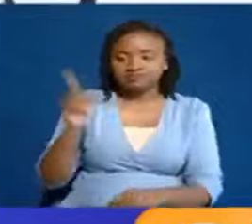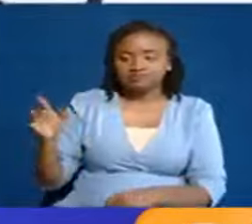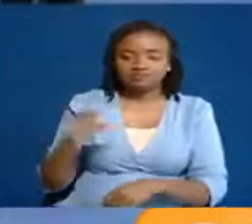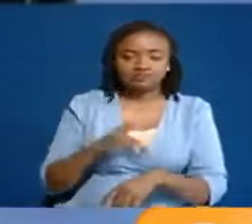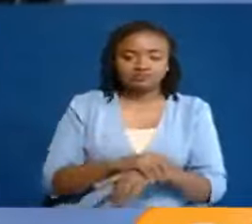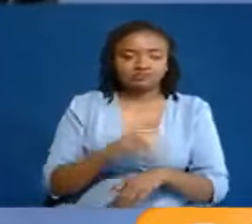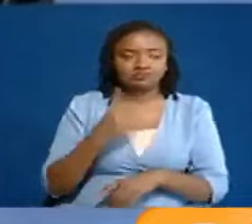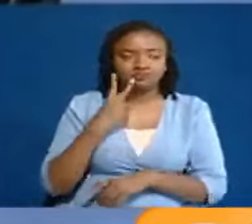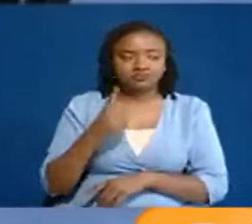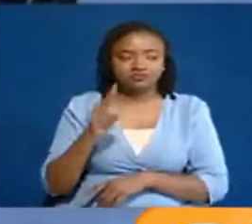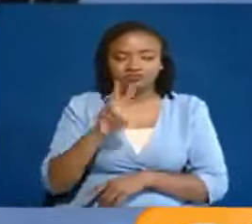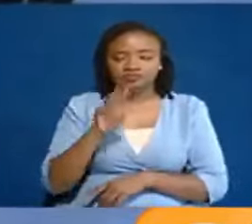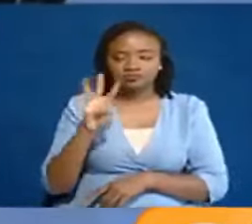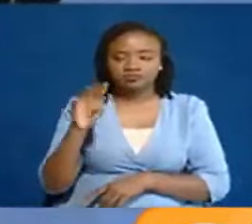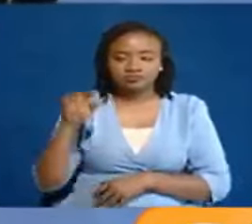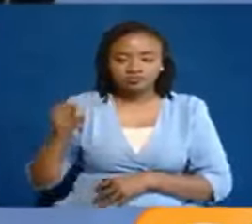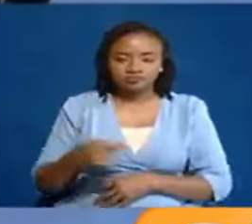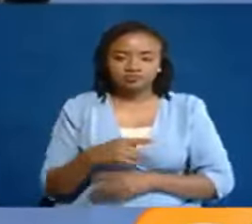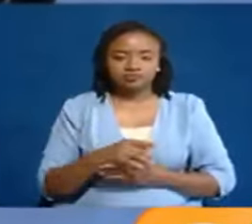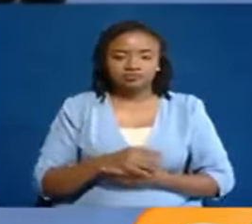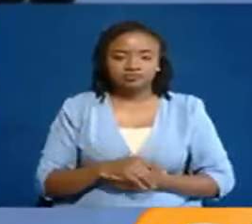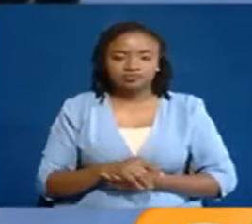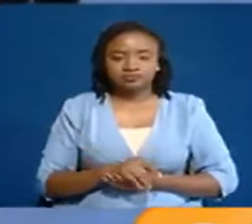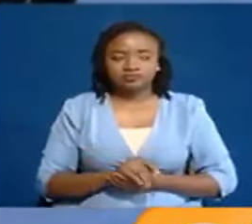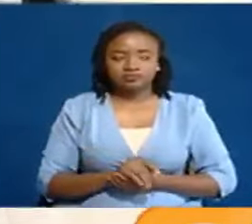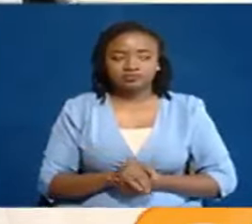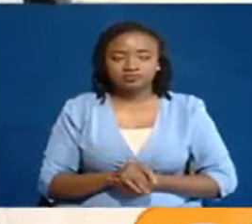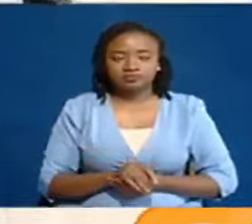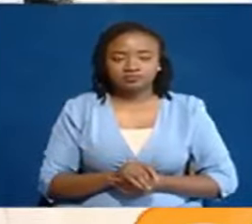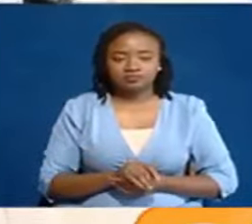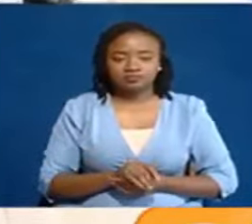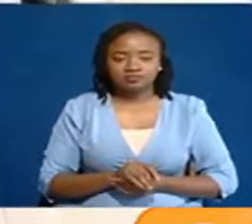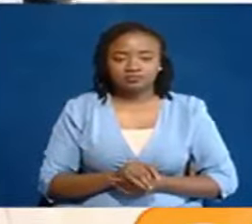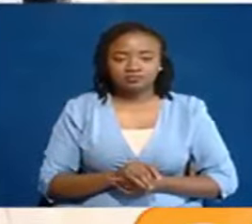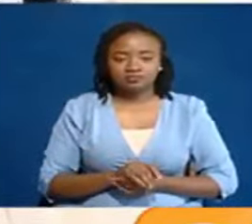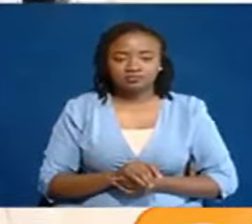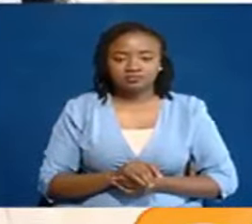shillings on the Shabiki Super Jackpot in bonuses.